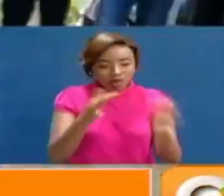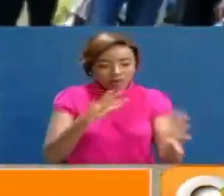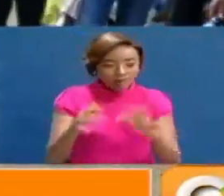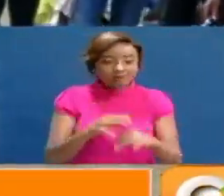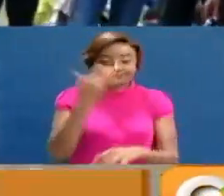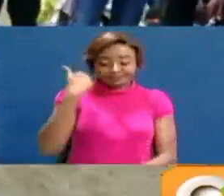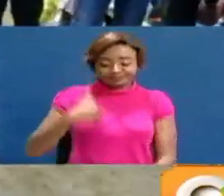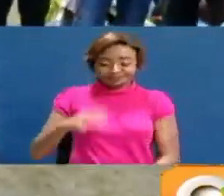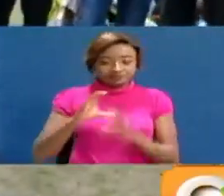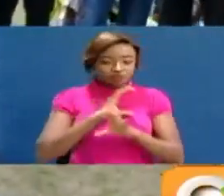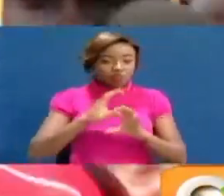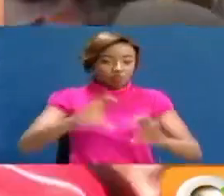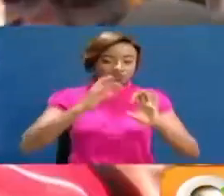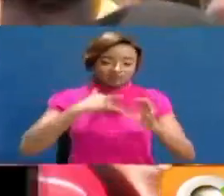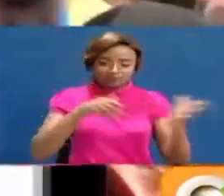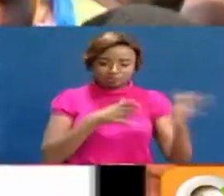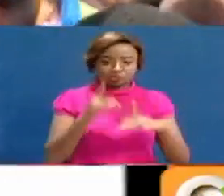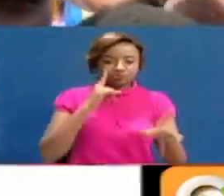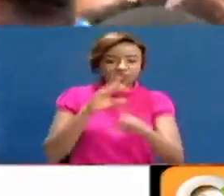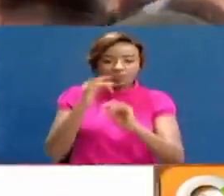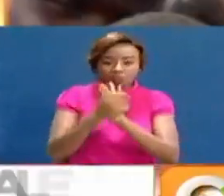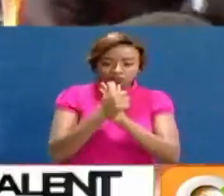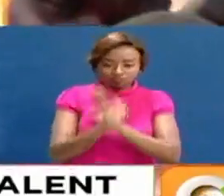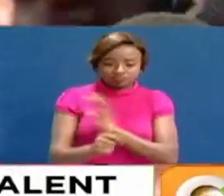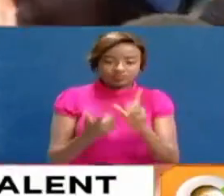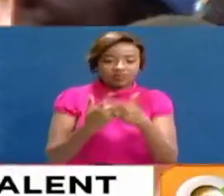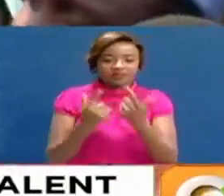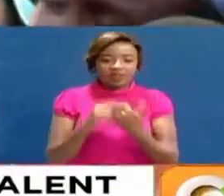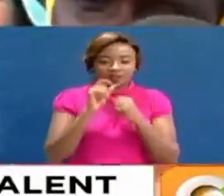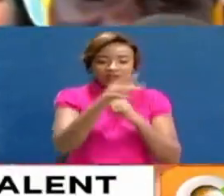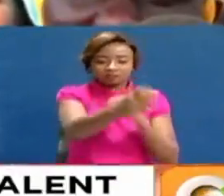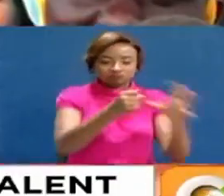mimi kama coach niko na nafasi ya kuangalia mara sita kabla nione